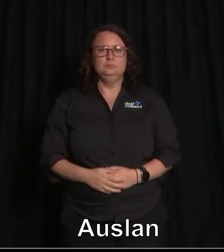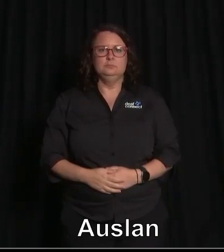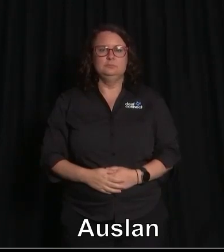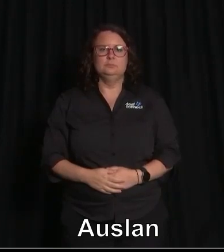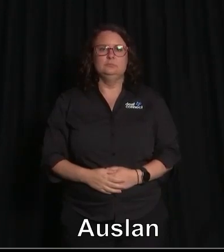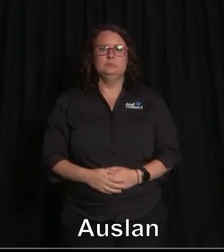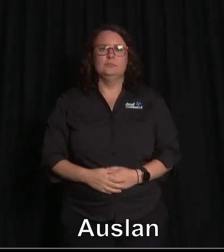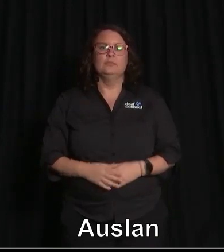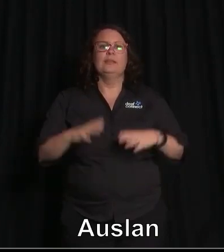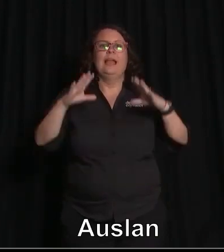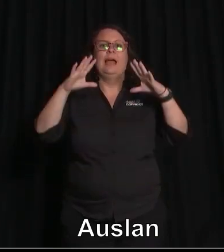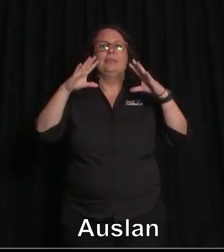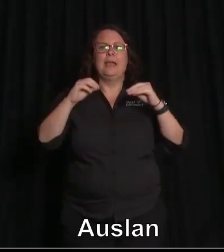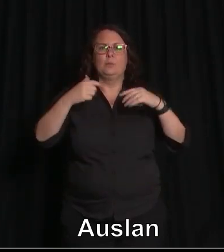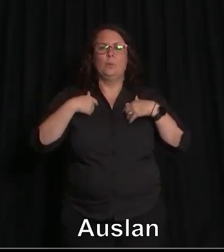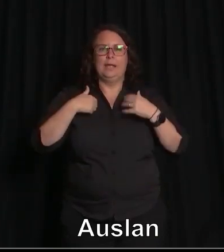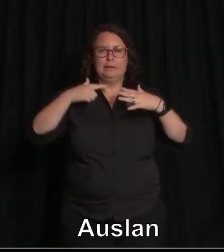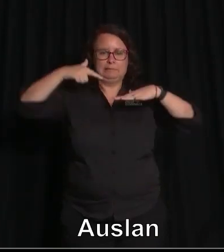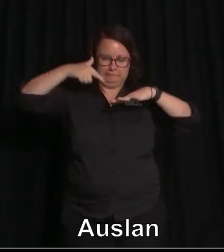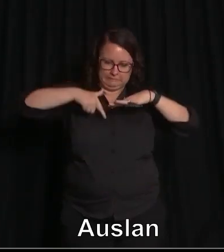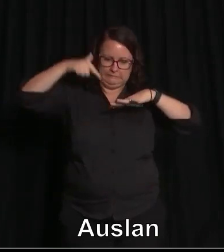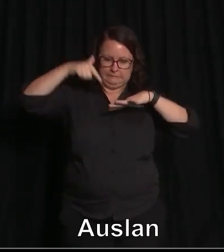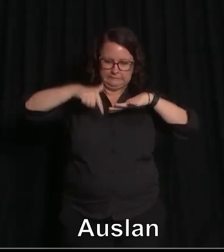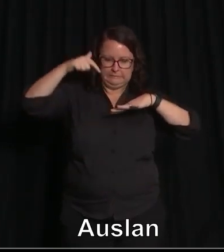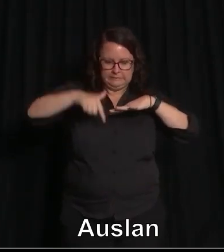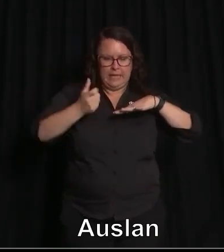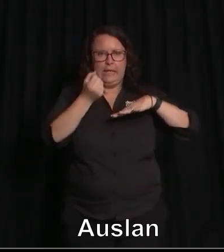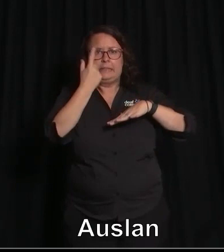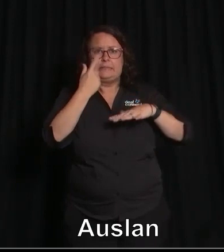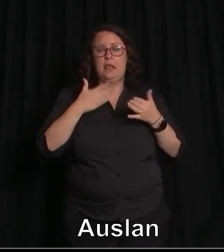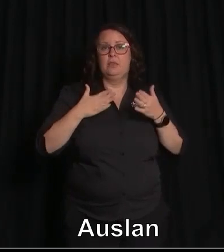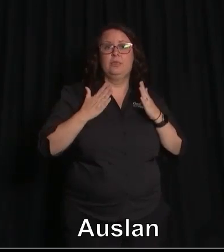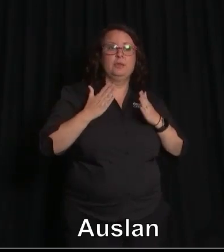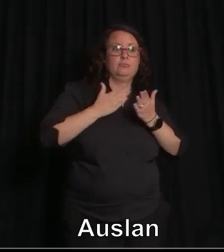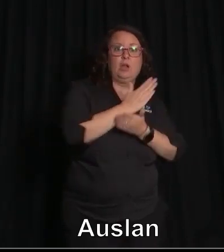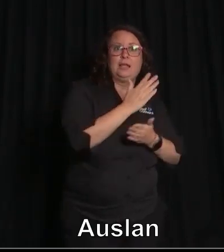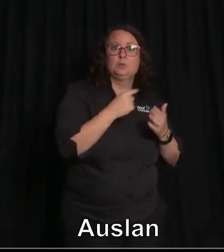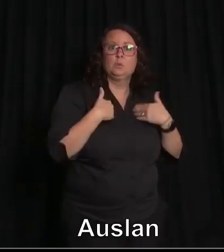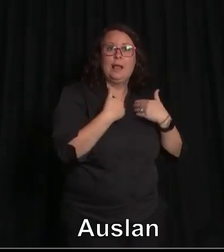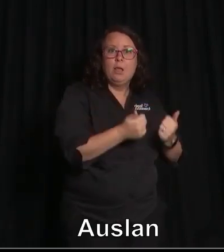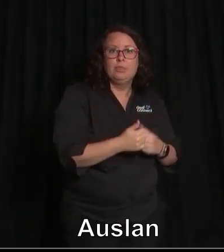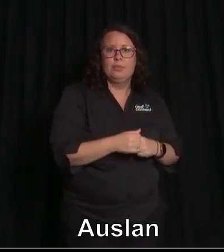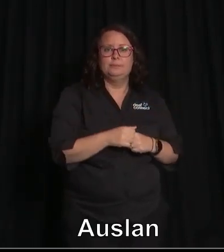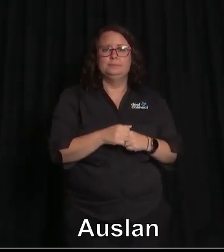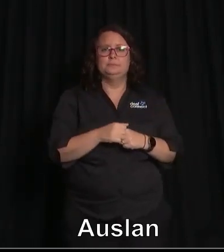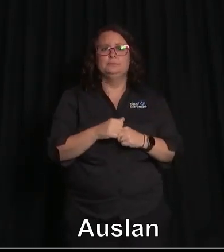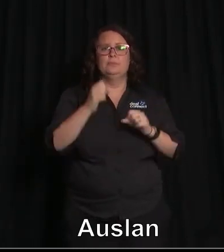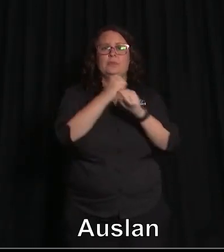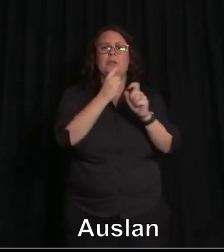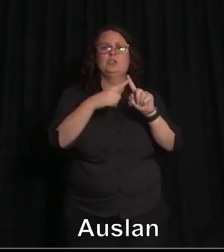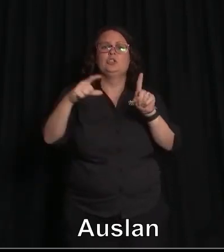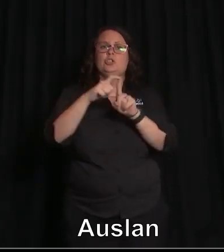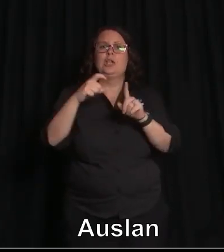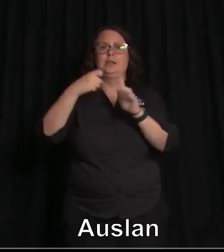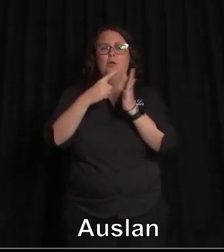And then we got stuck in the details. The right to health. Assistant Minister Jed Gurney told us